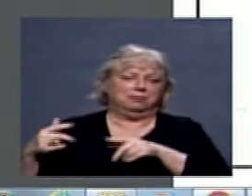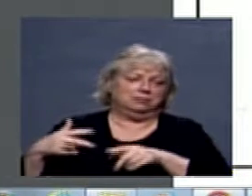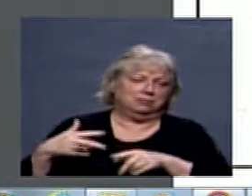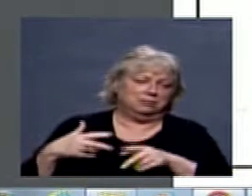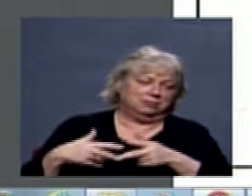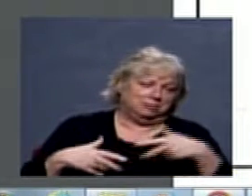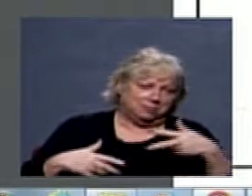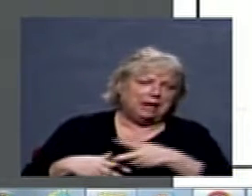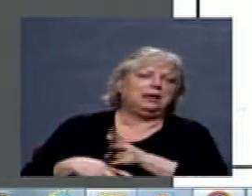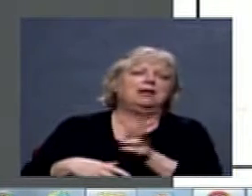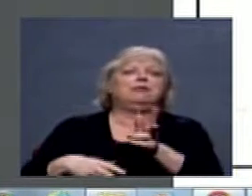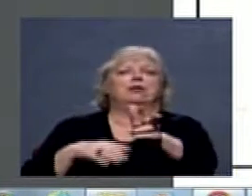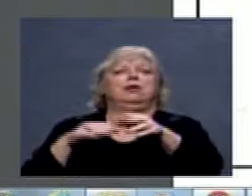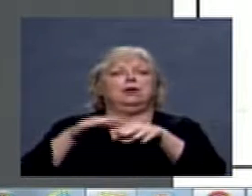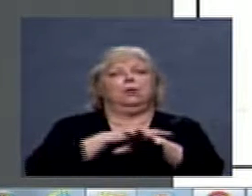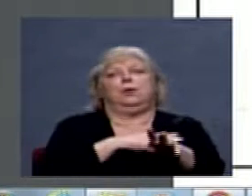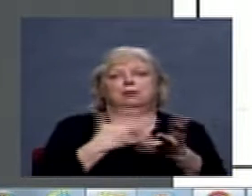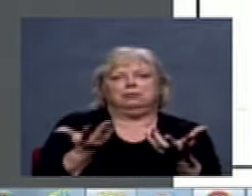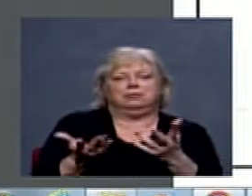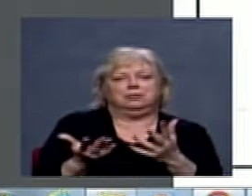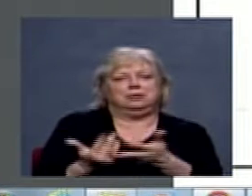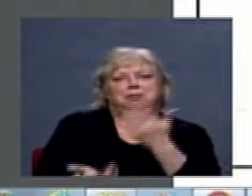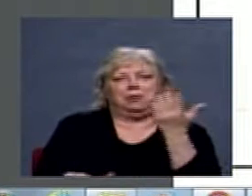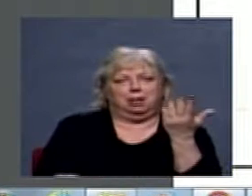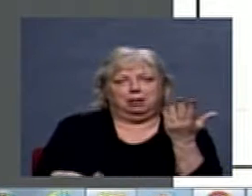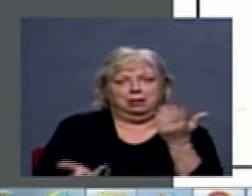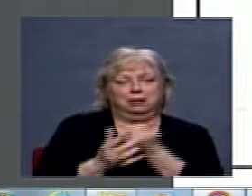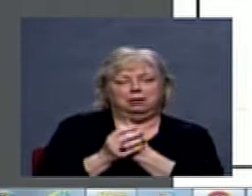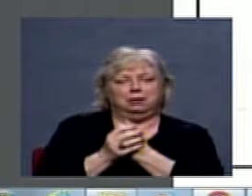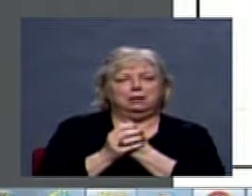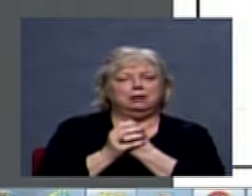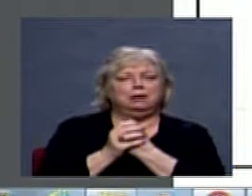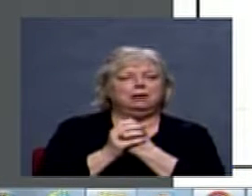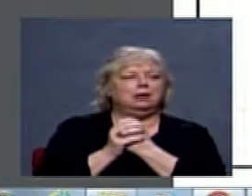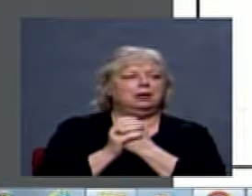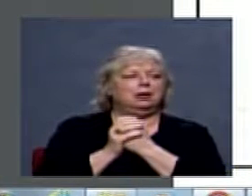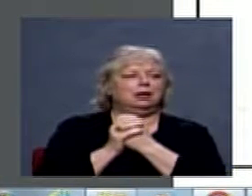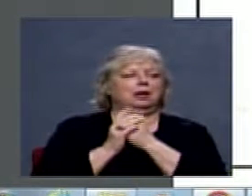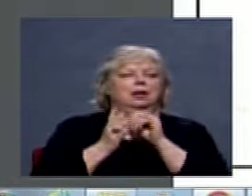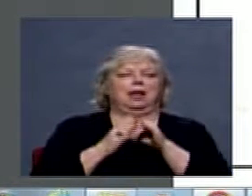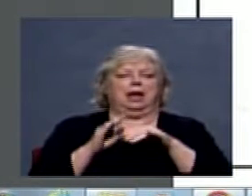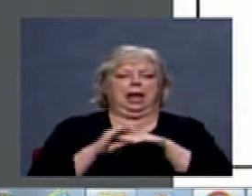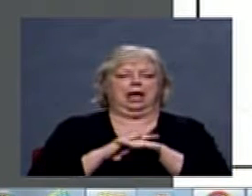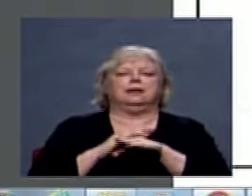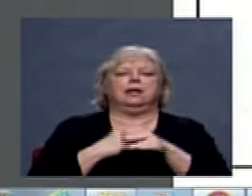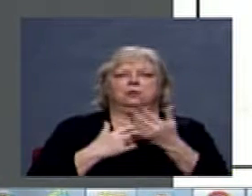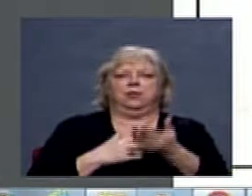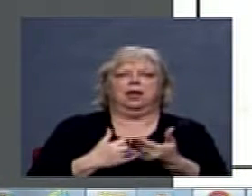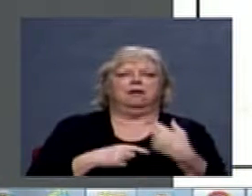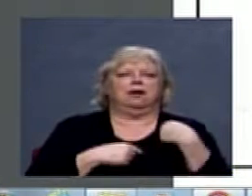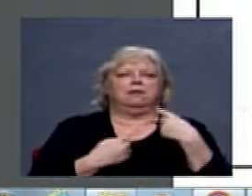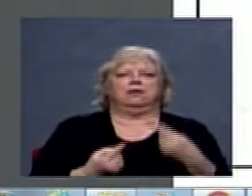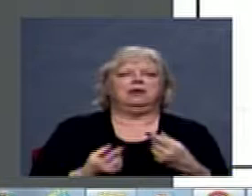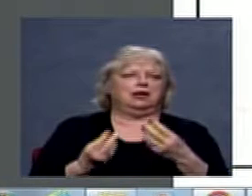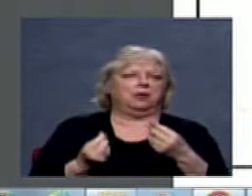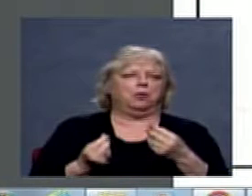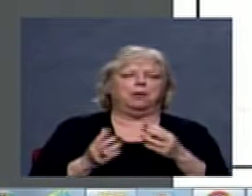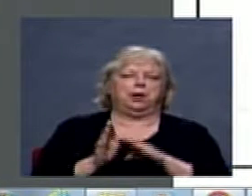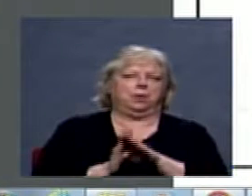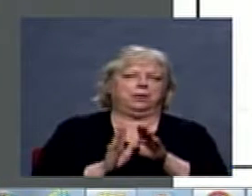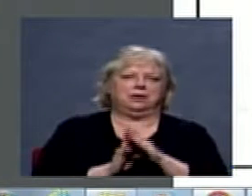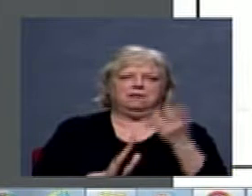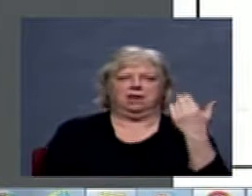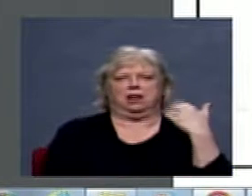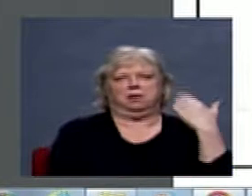turn. It's pretty simple. That access has been existing ever since the property was developed,